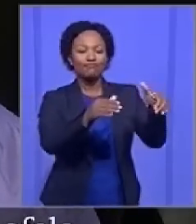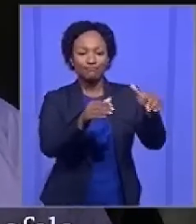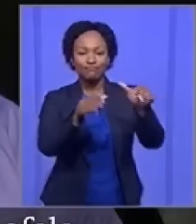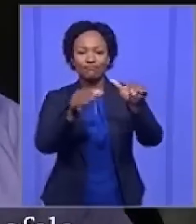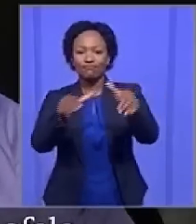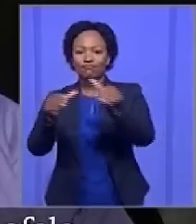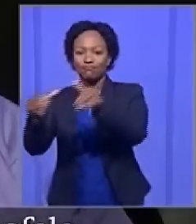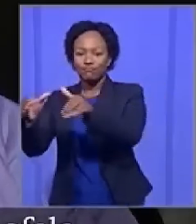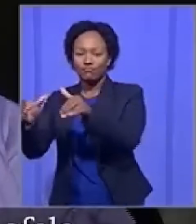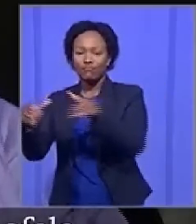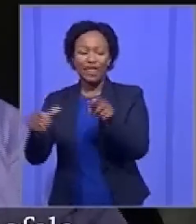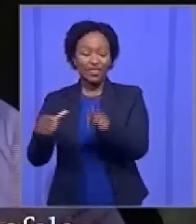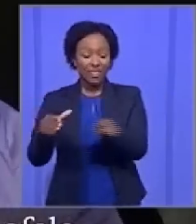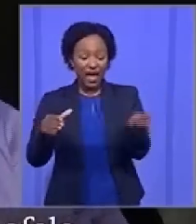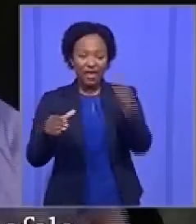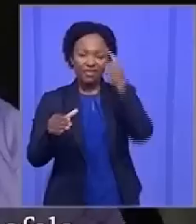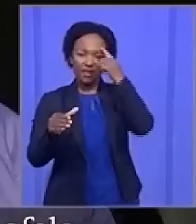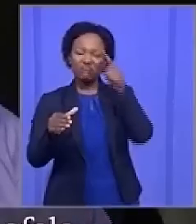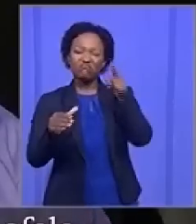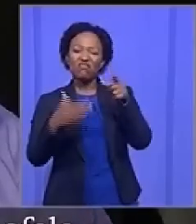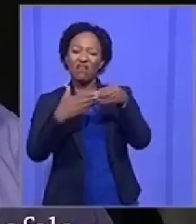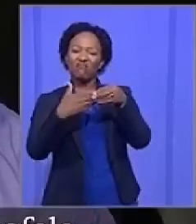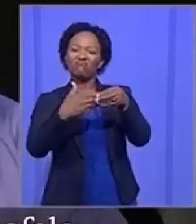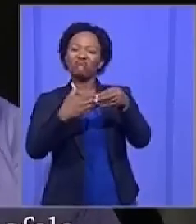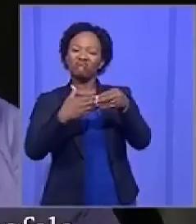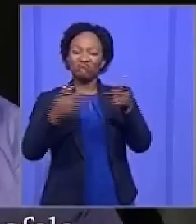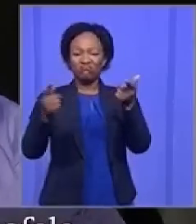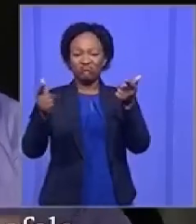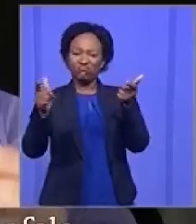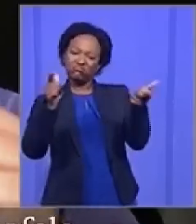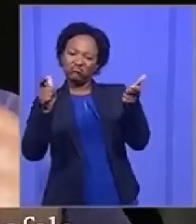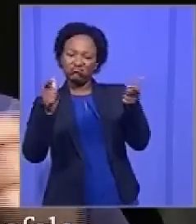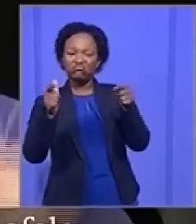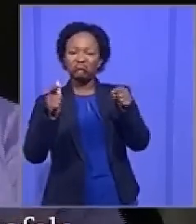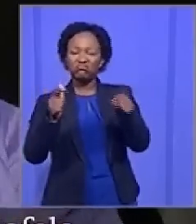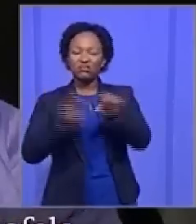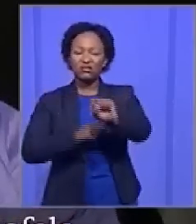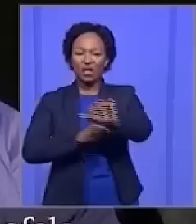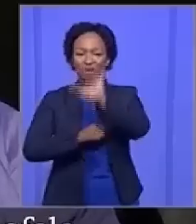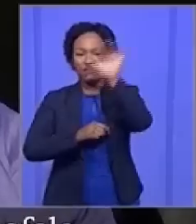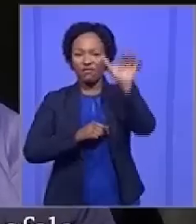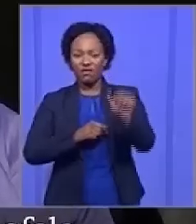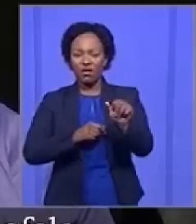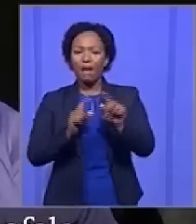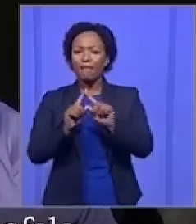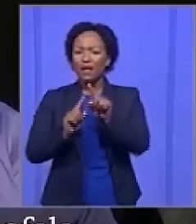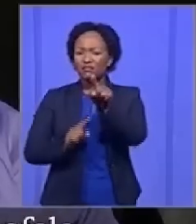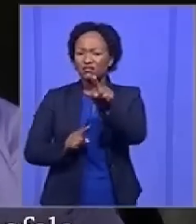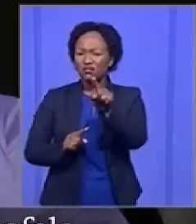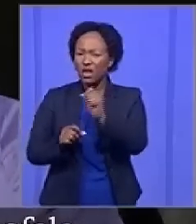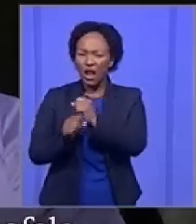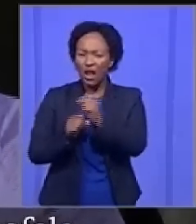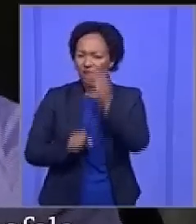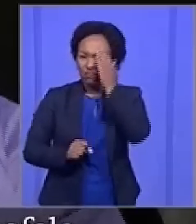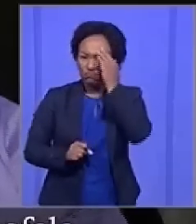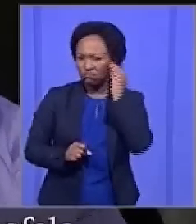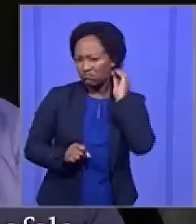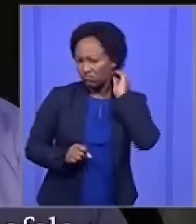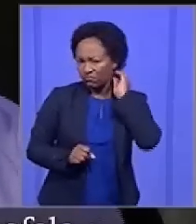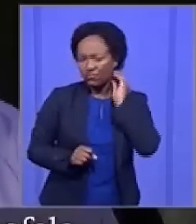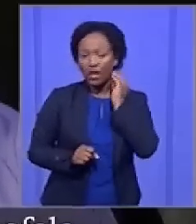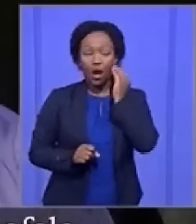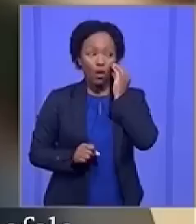Africa, and they do not bear in mind that the Khoisan communities, they need